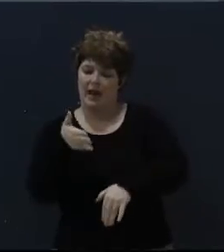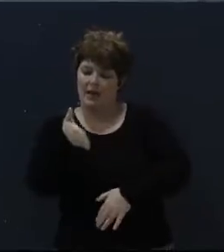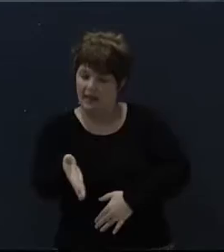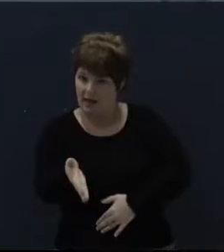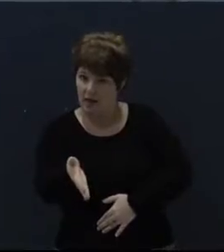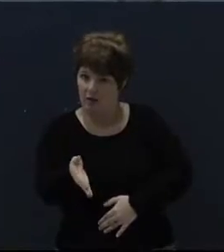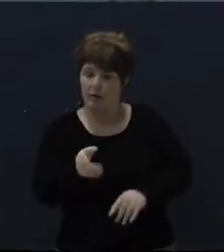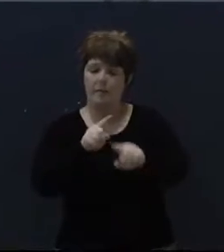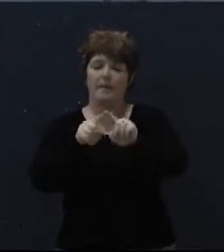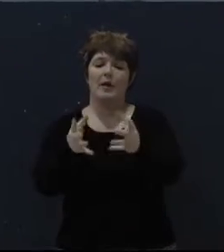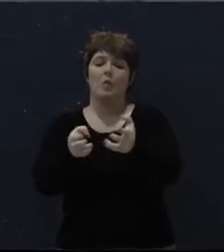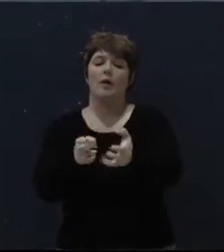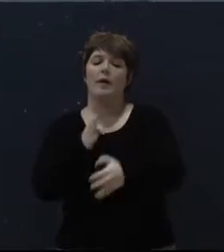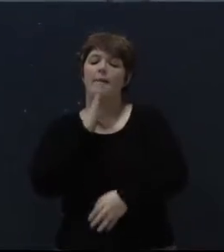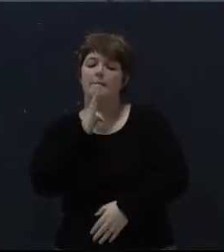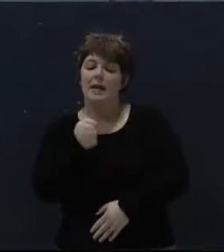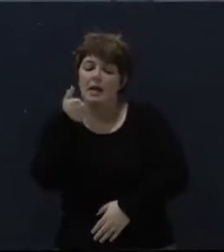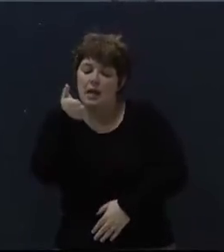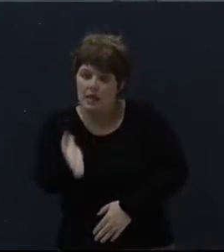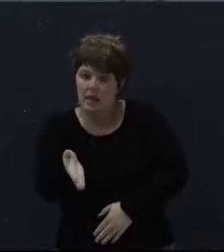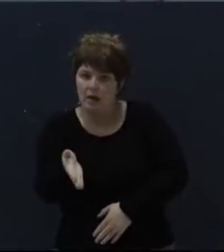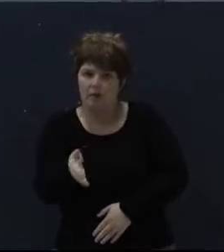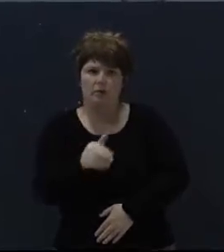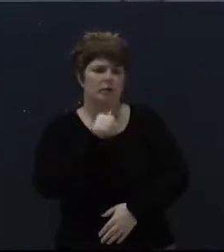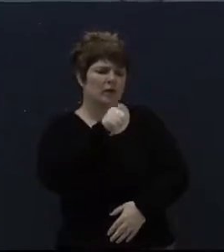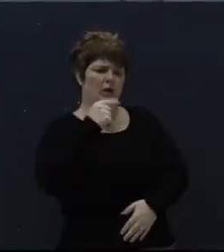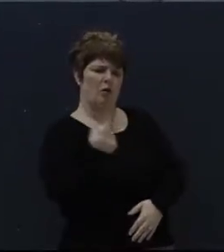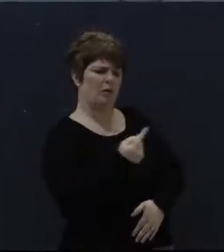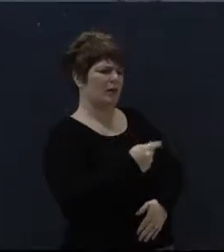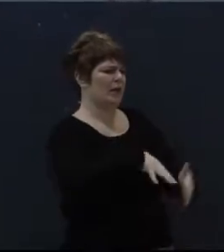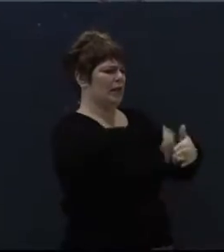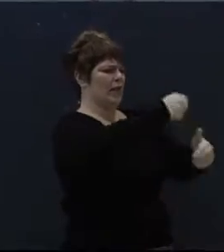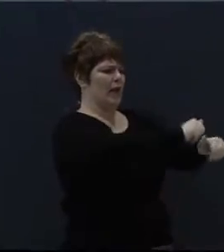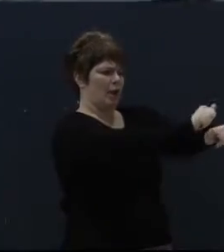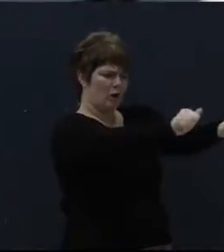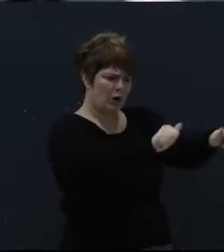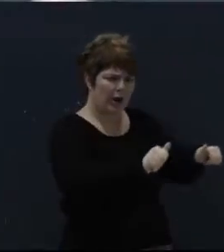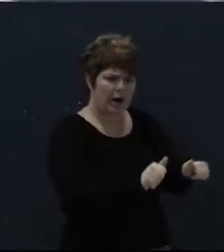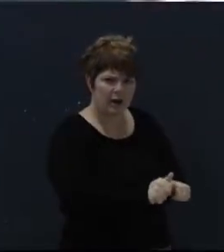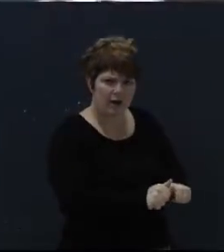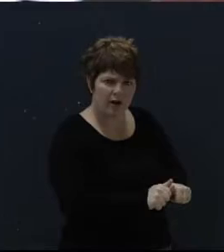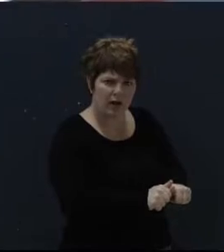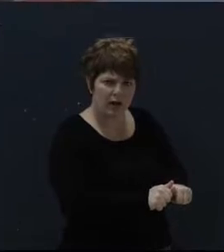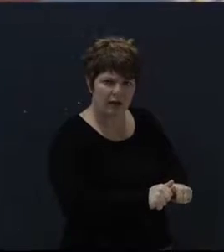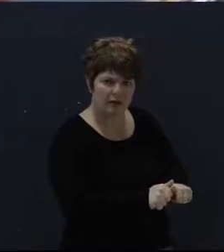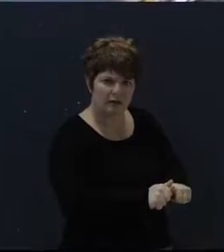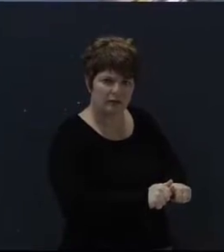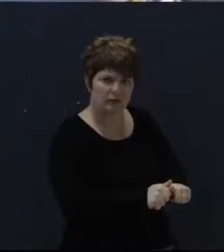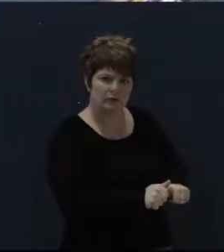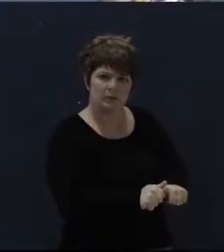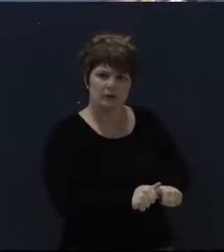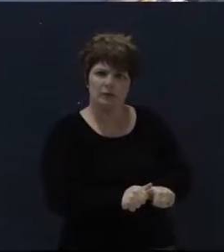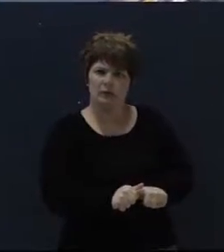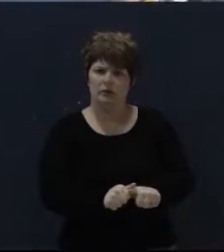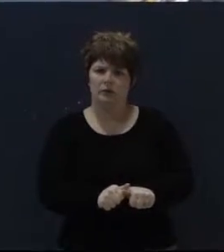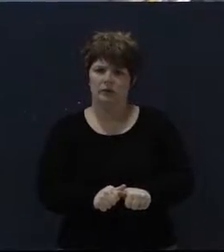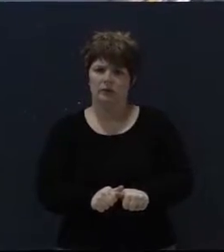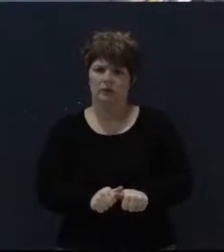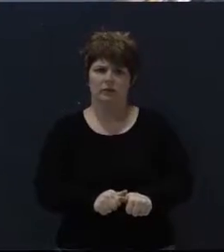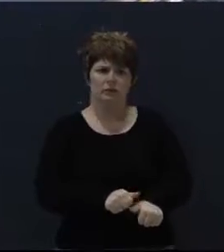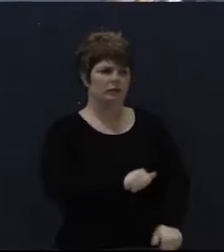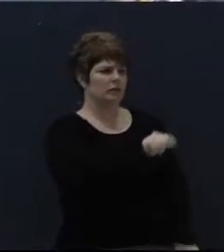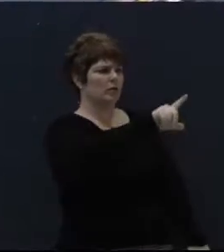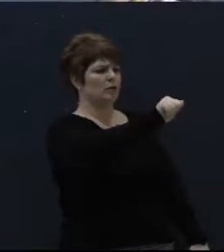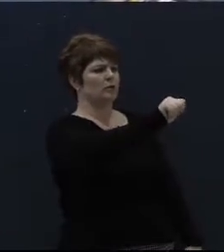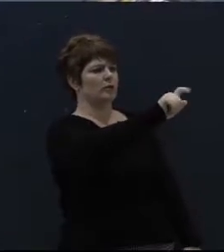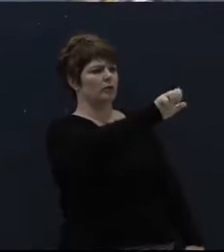be. I just don't want to be on the outer court. Come on, help me preach a little bit. You say, what's that laver about? By the way, that